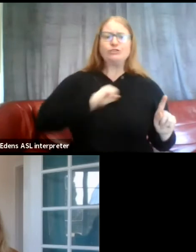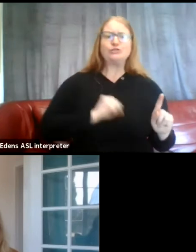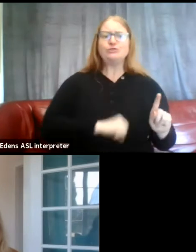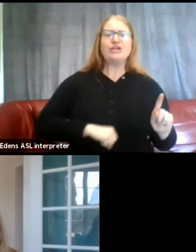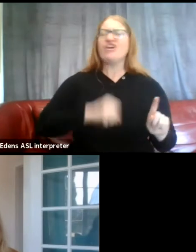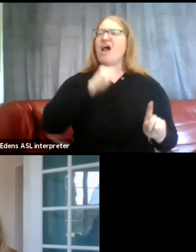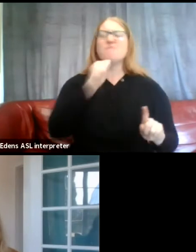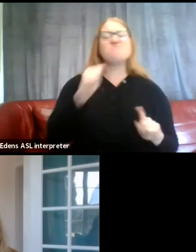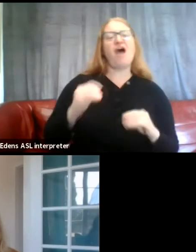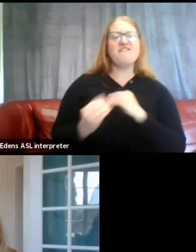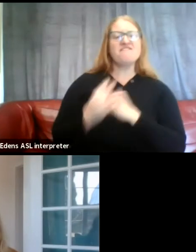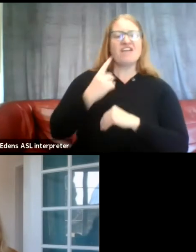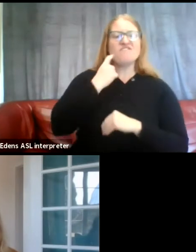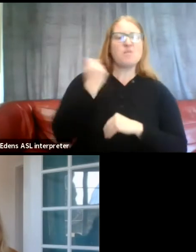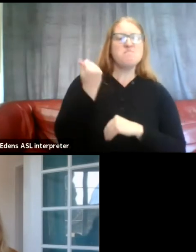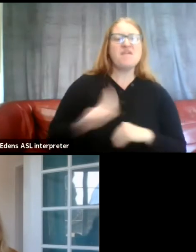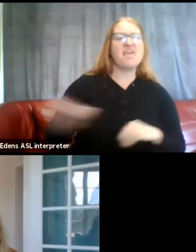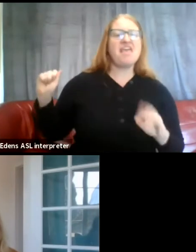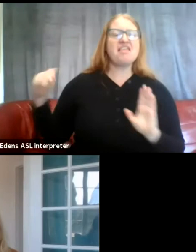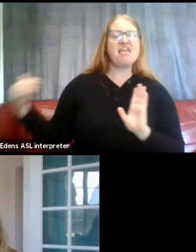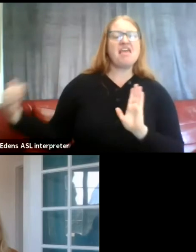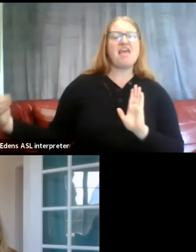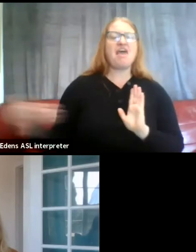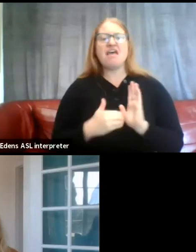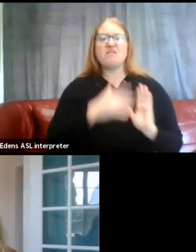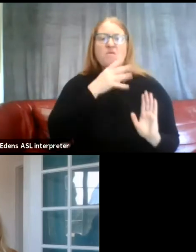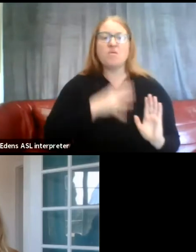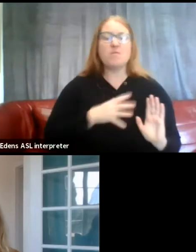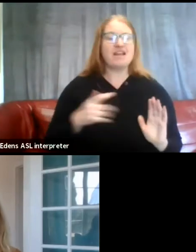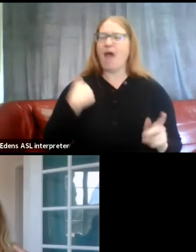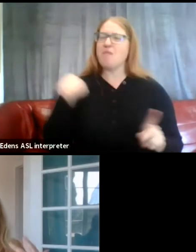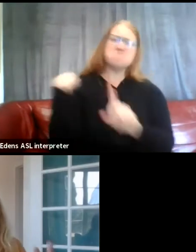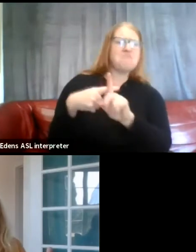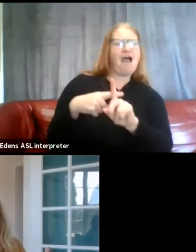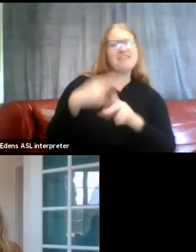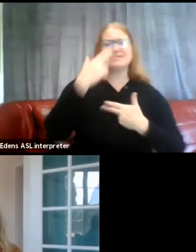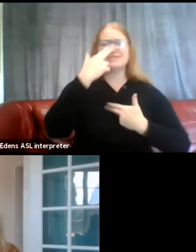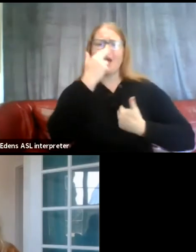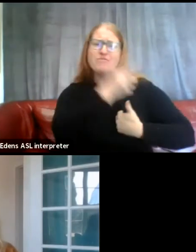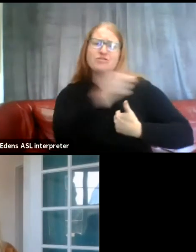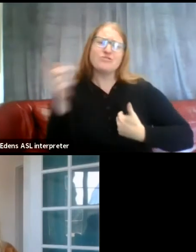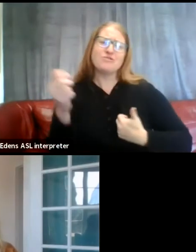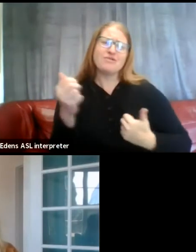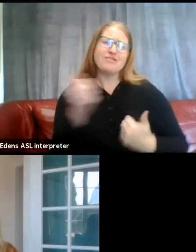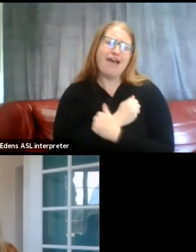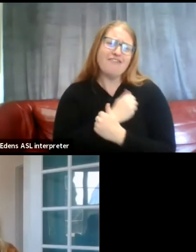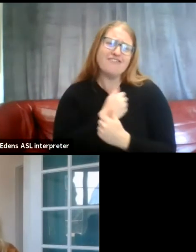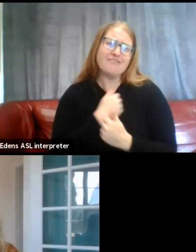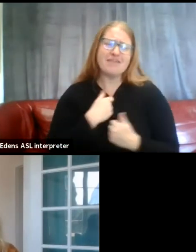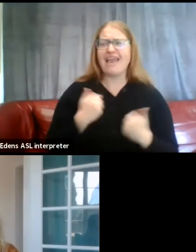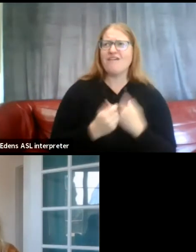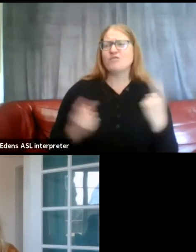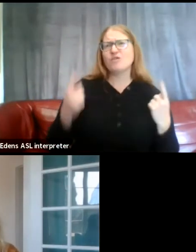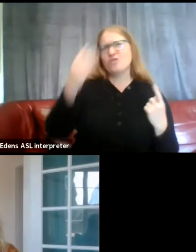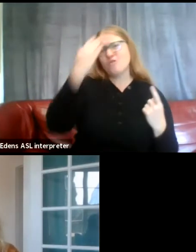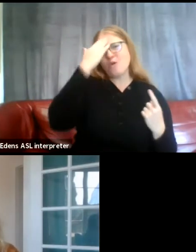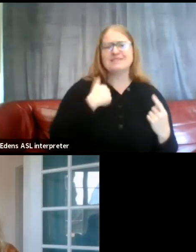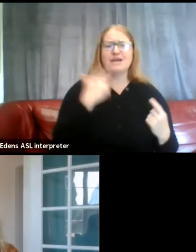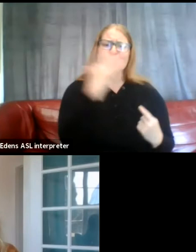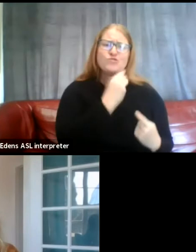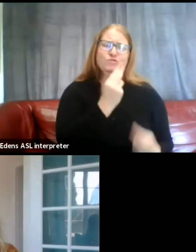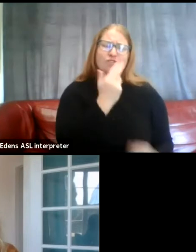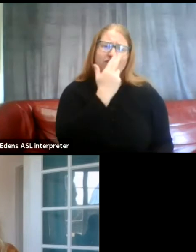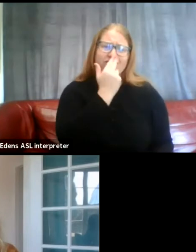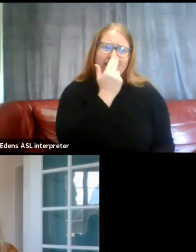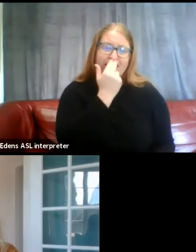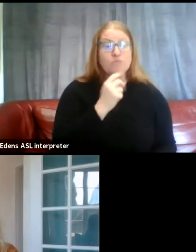misogyny, she would do this positive comedy that everybody loved. She was like, you're so beautiful and funny. And the actual version of that is Joan